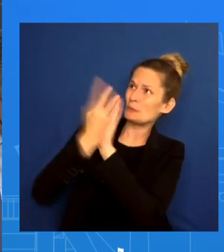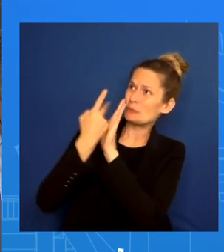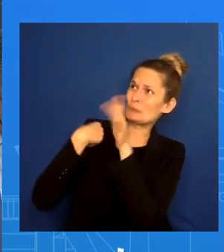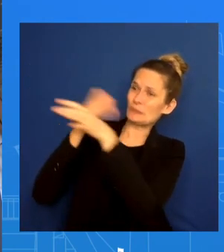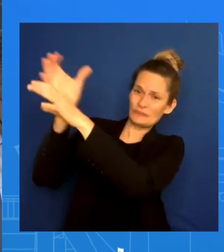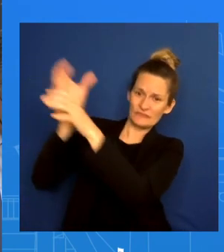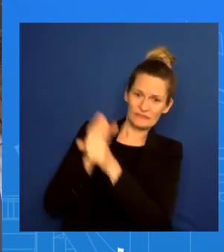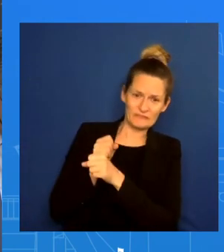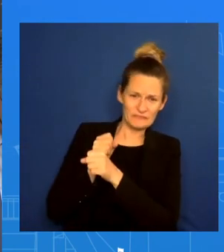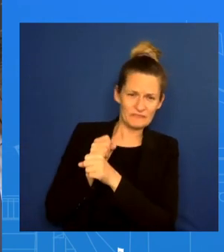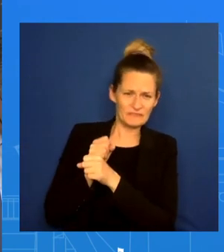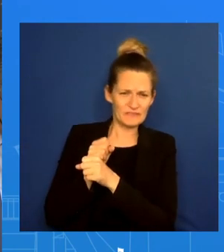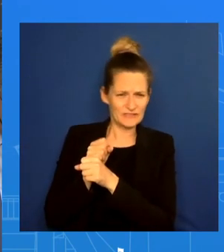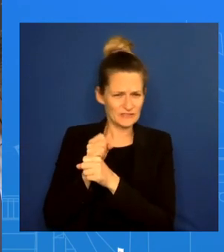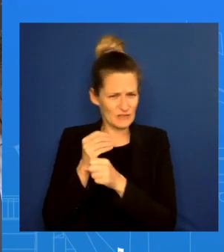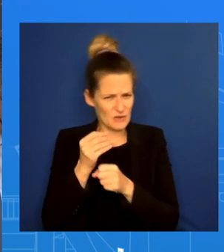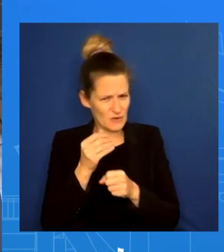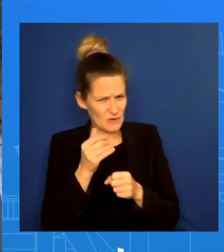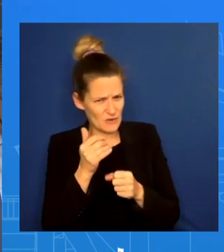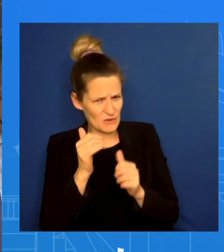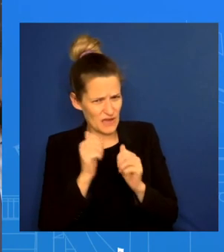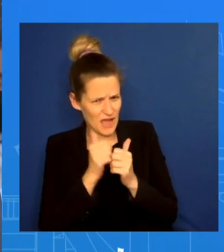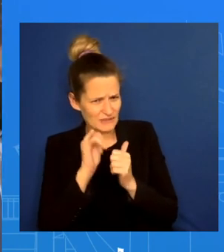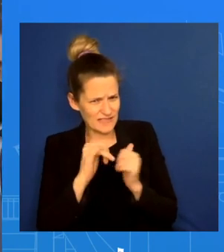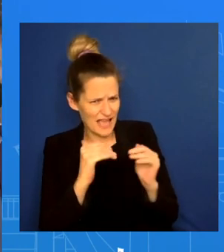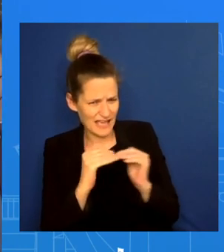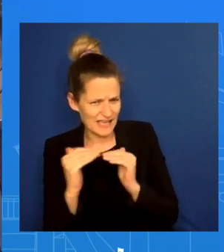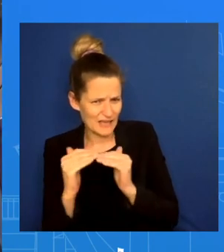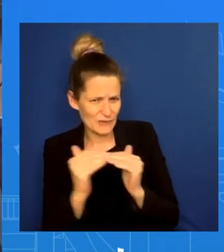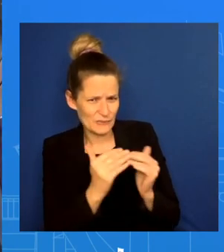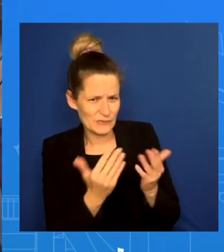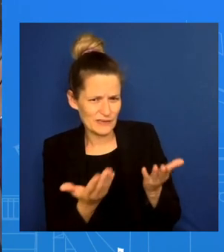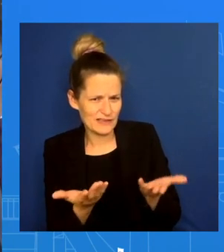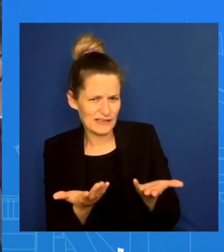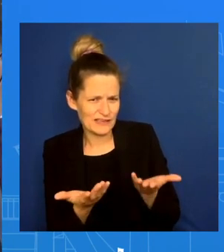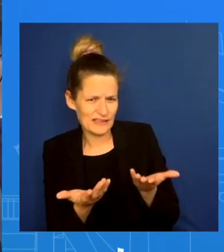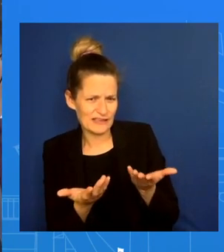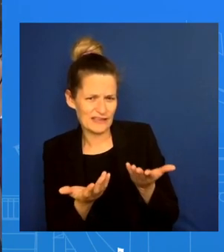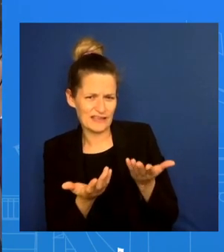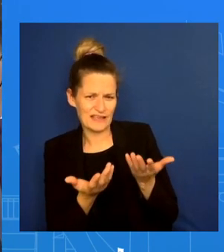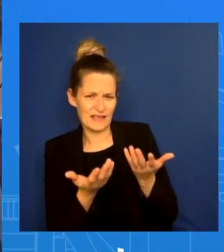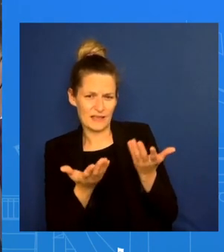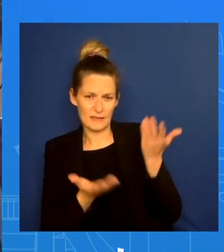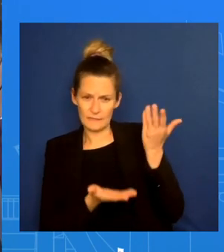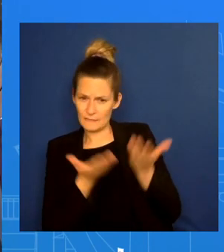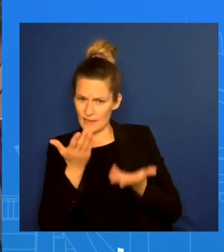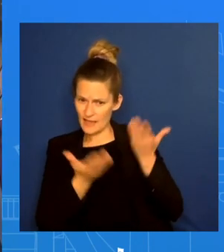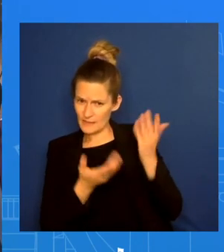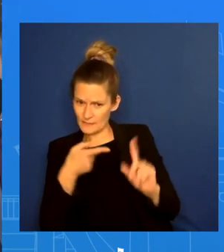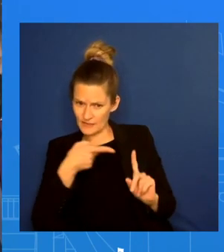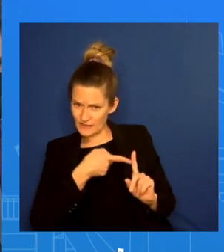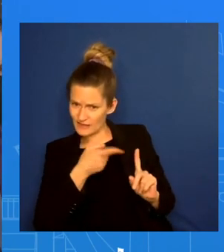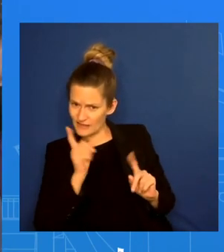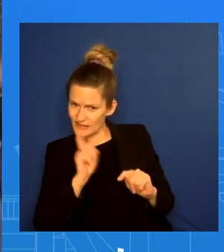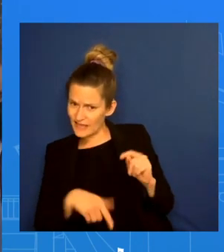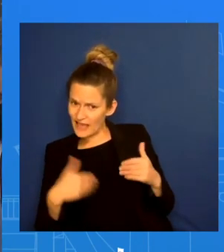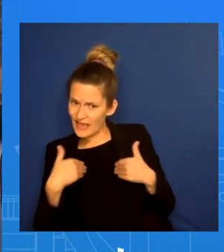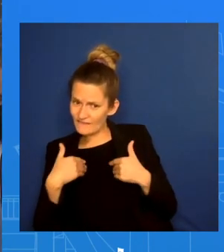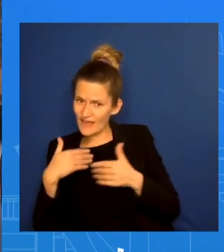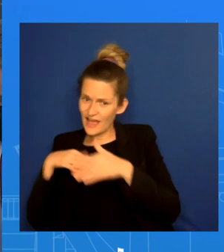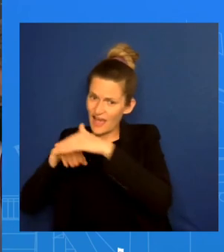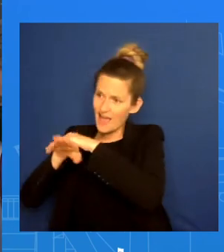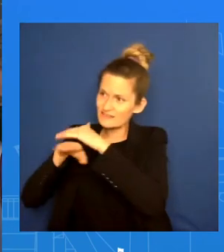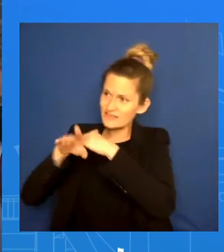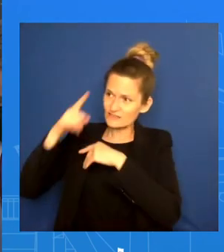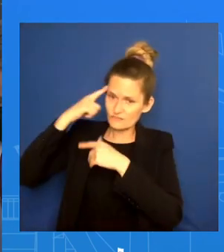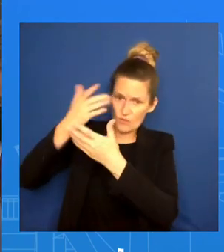People who might be their own best advocates, have doctors who get engaged, might be able to get access to the medication, but others might not. Why has the White House not reached down and